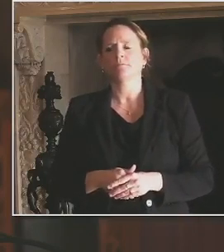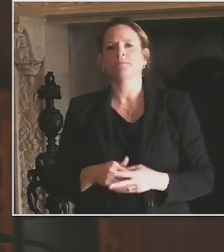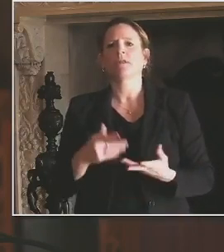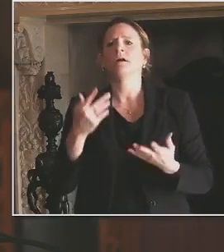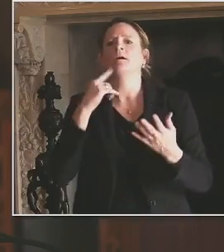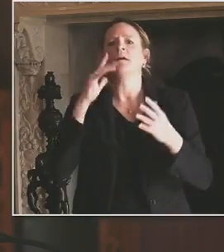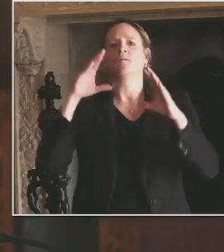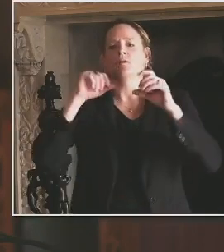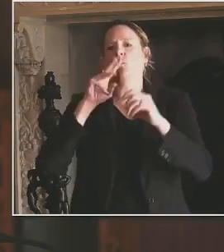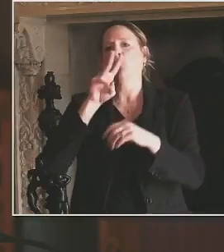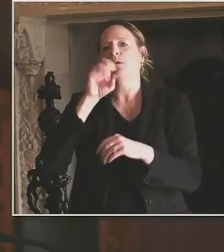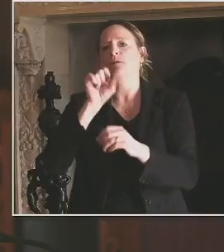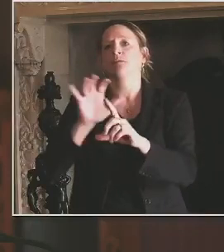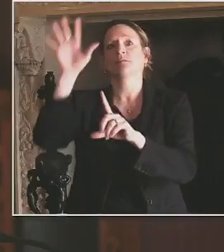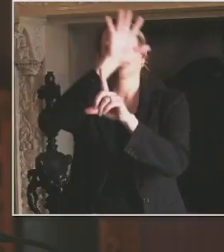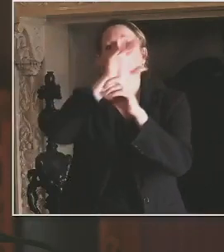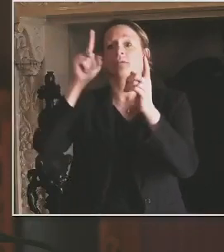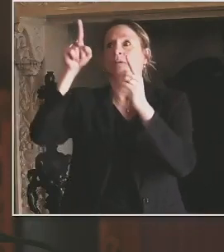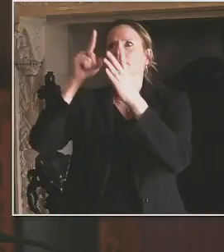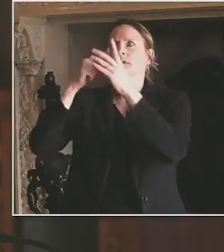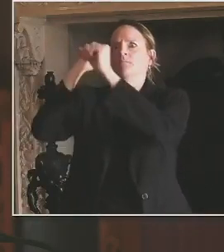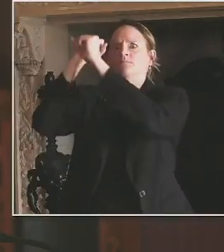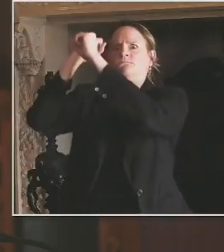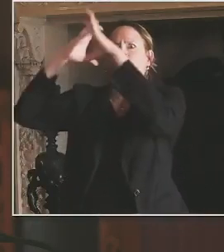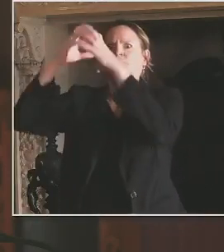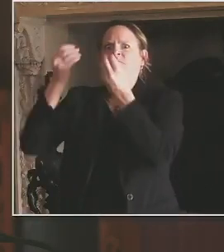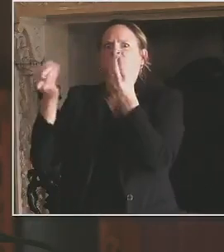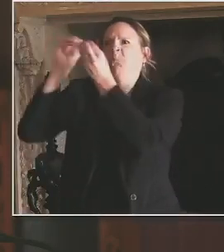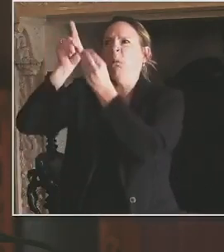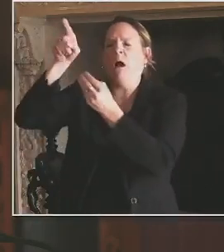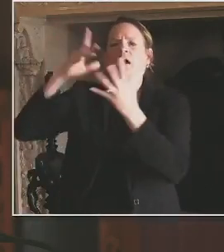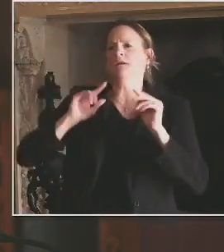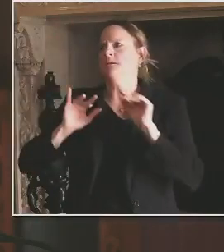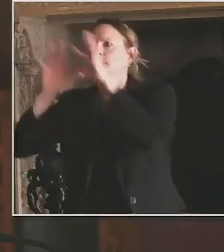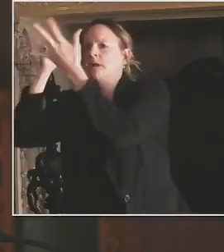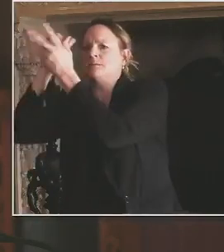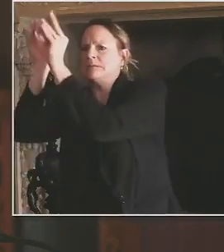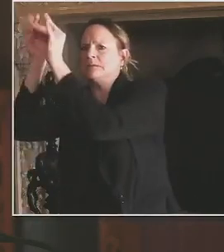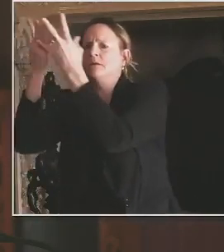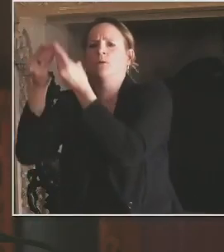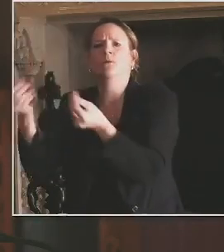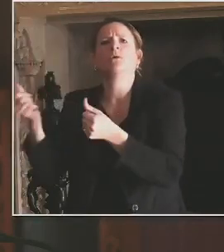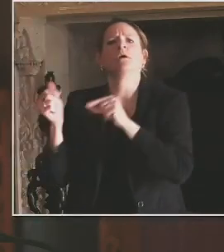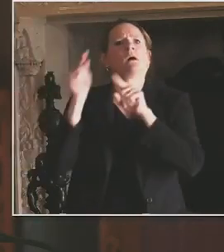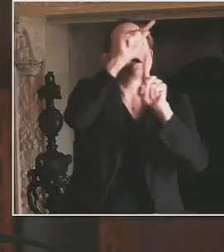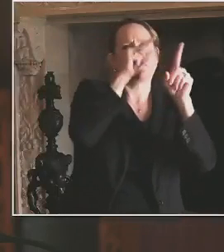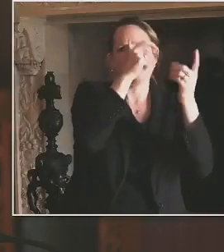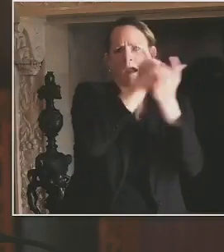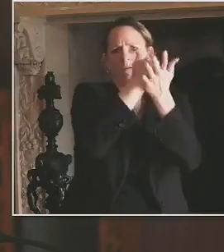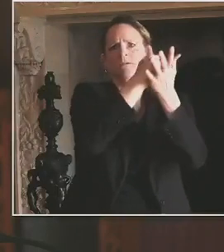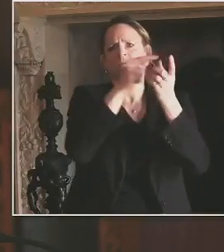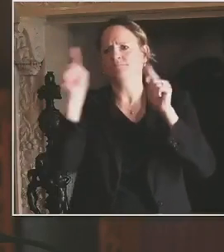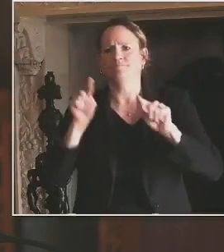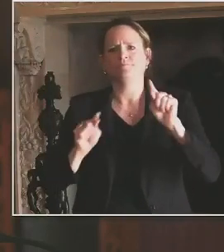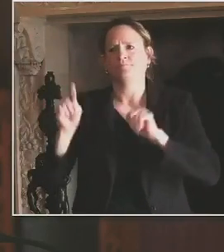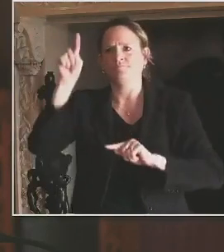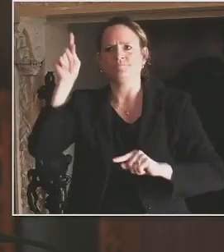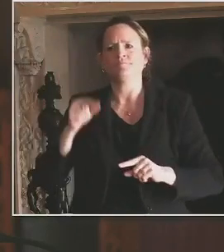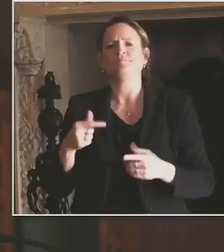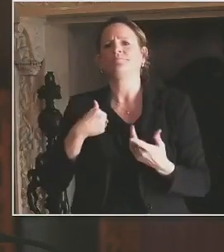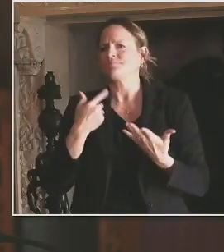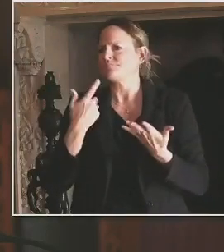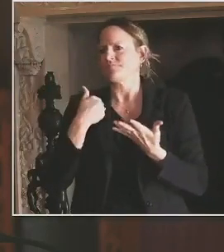need, and if not, are asking us for assistance. So we'll continue, obviously, to monitor that, and we'll pull more people